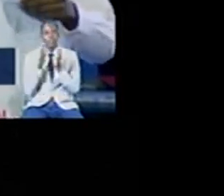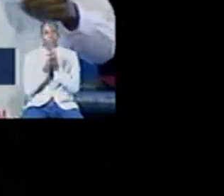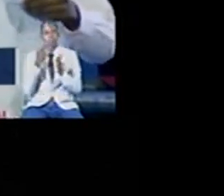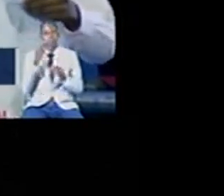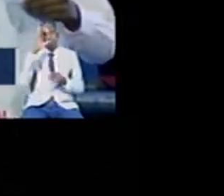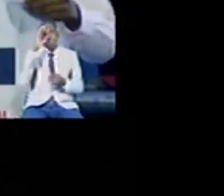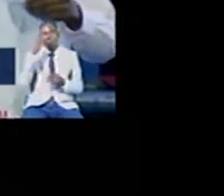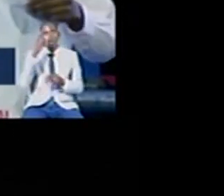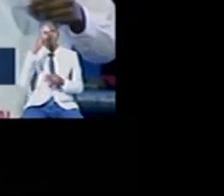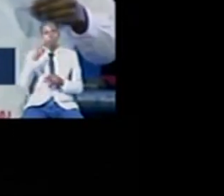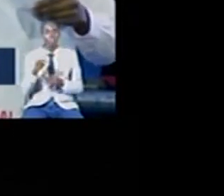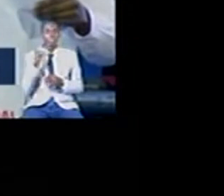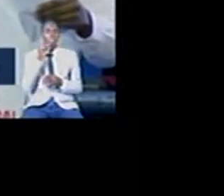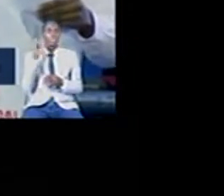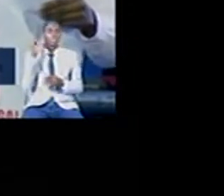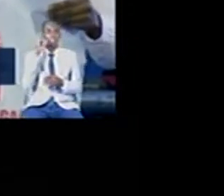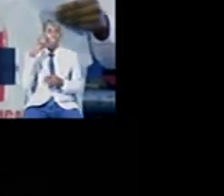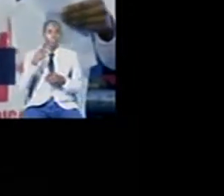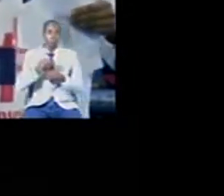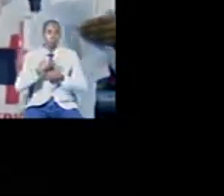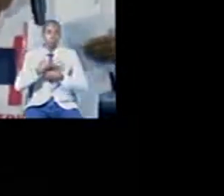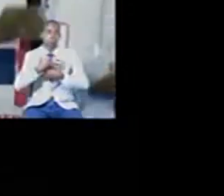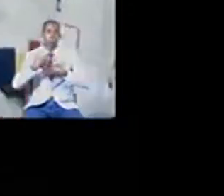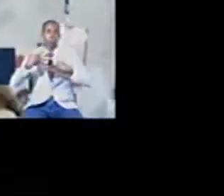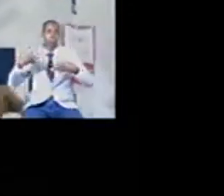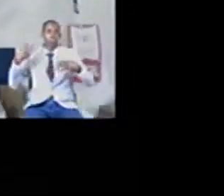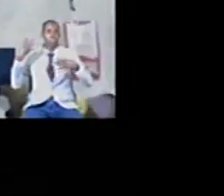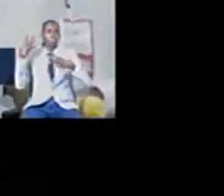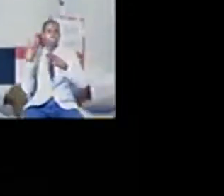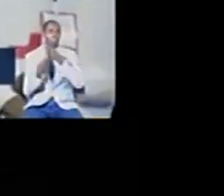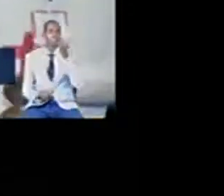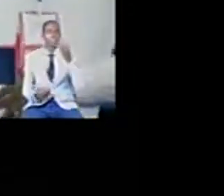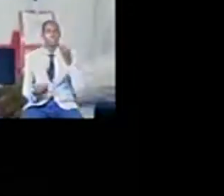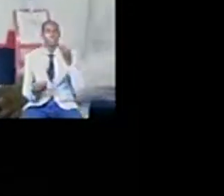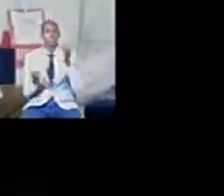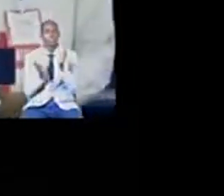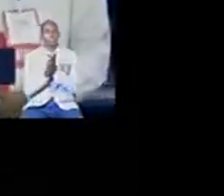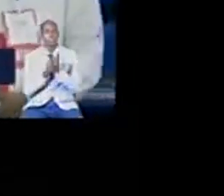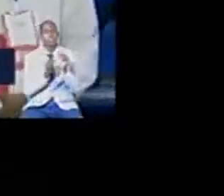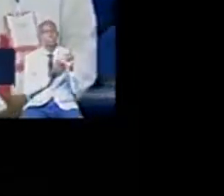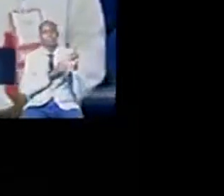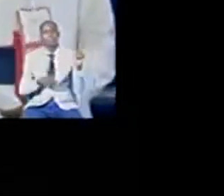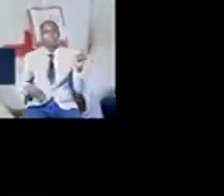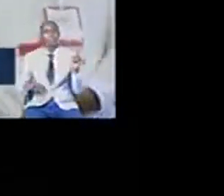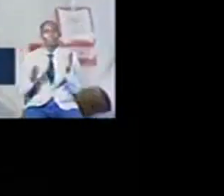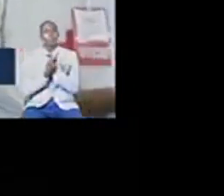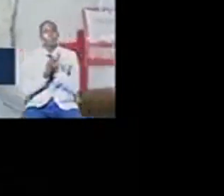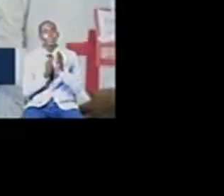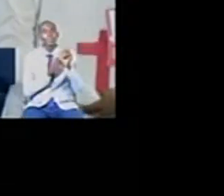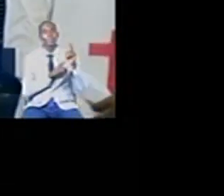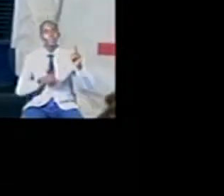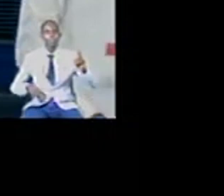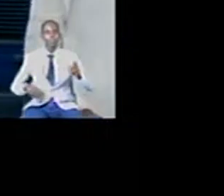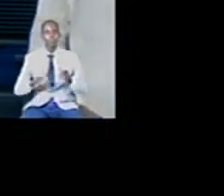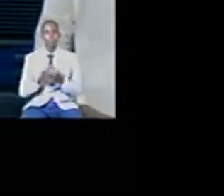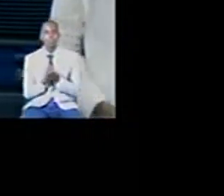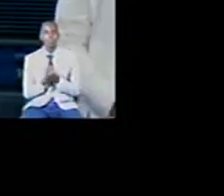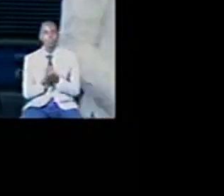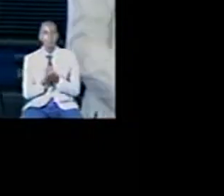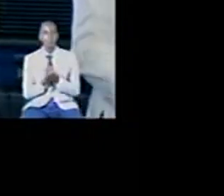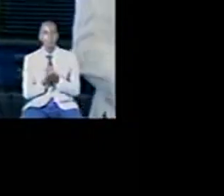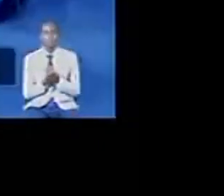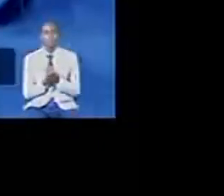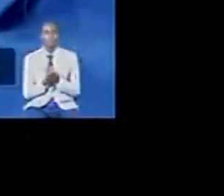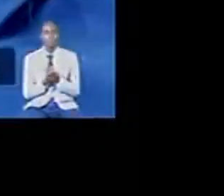the swelling disappeared. Let's hear from her. Praise the Lord. Put your hands together for